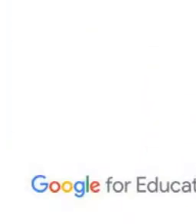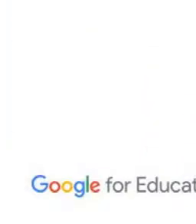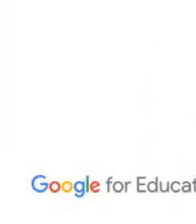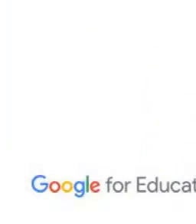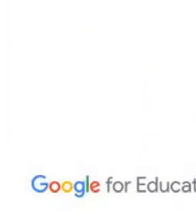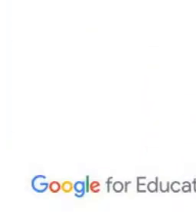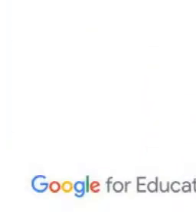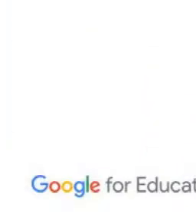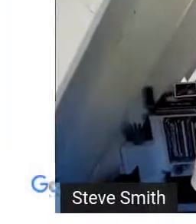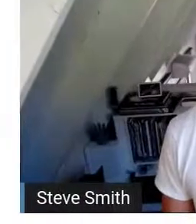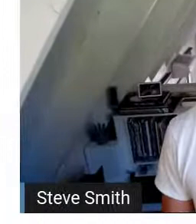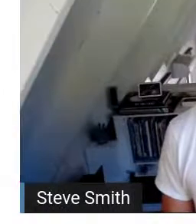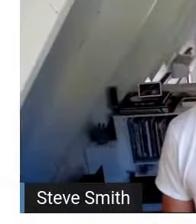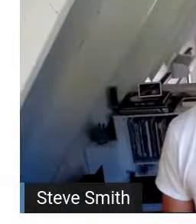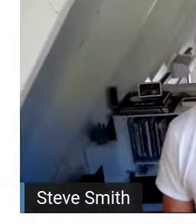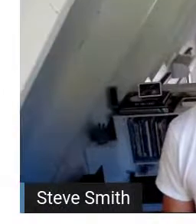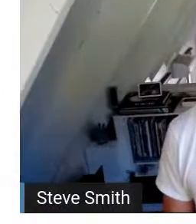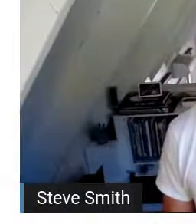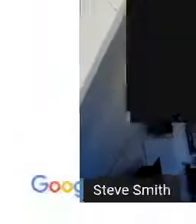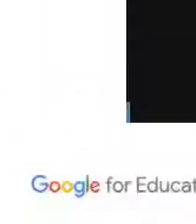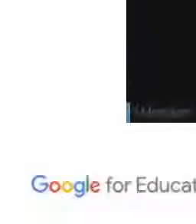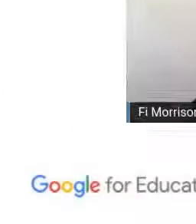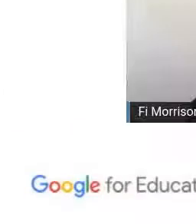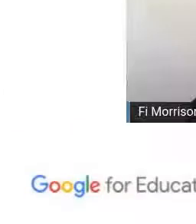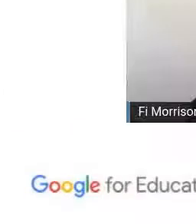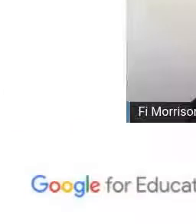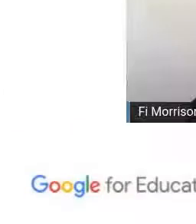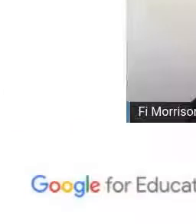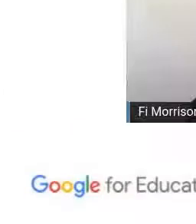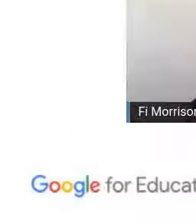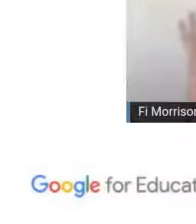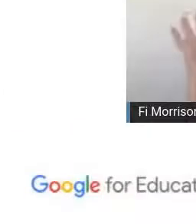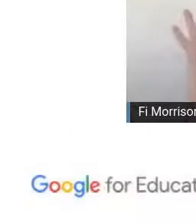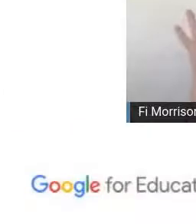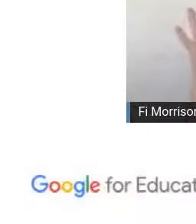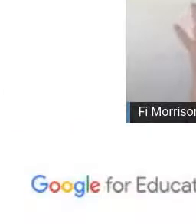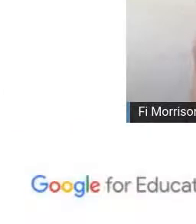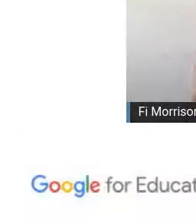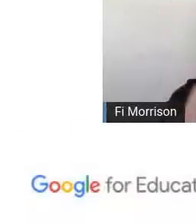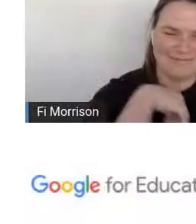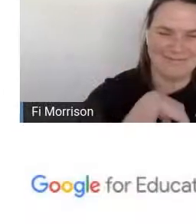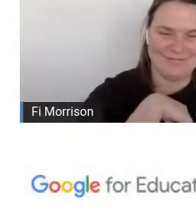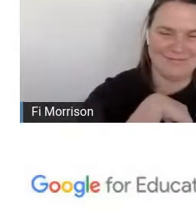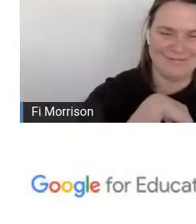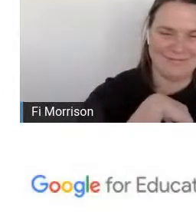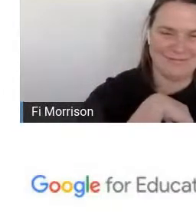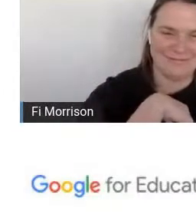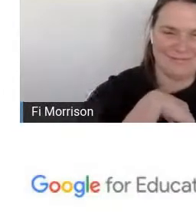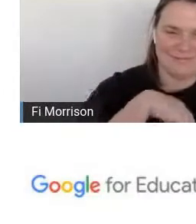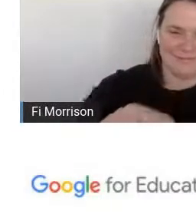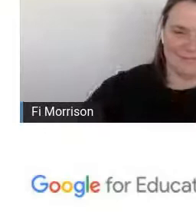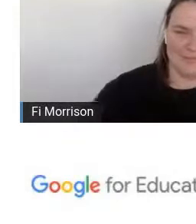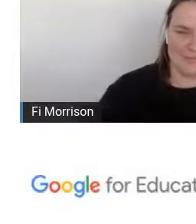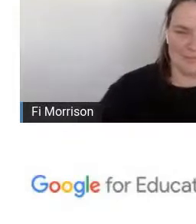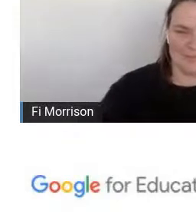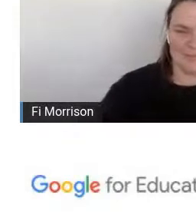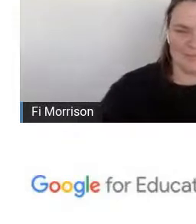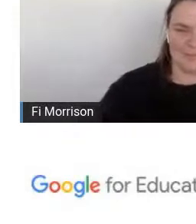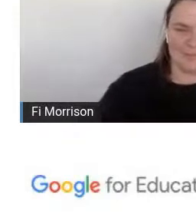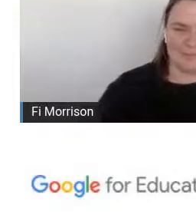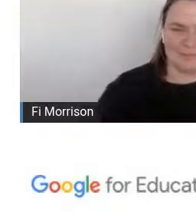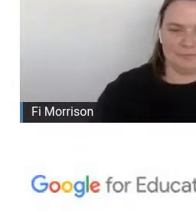this particular series of workshops. And Chrissy, I'm assuming you're going to talk about